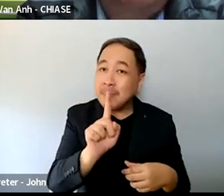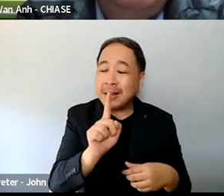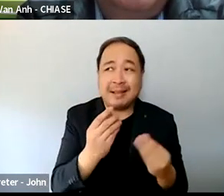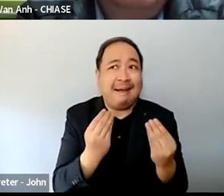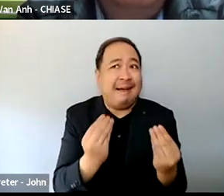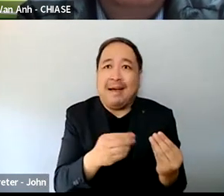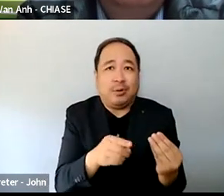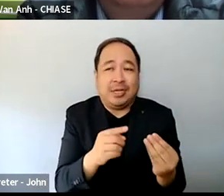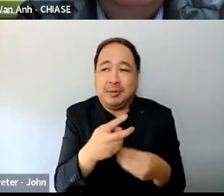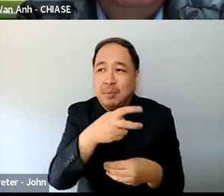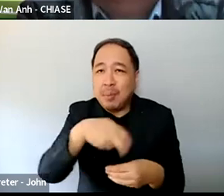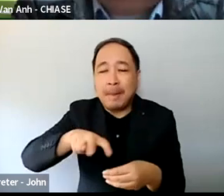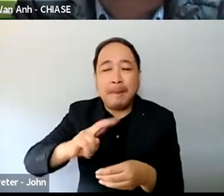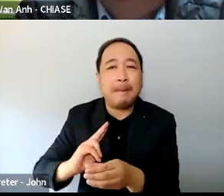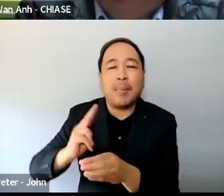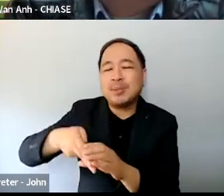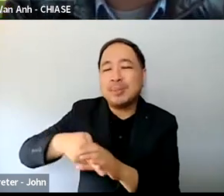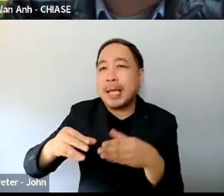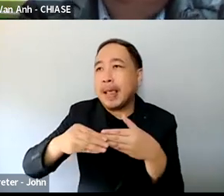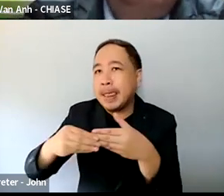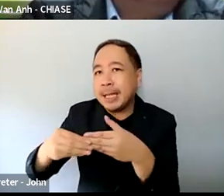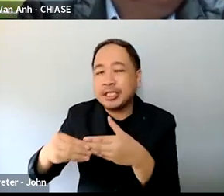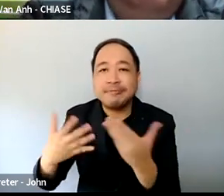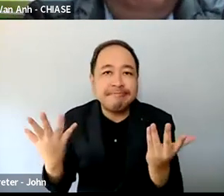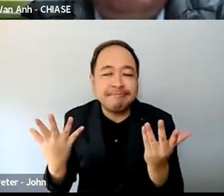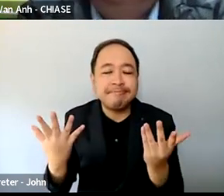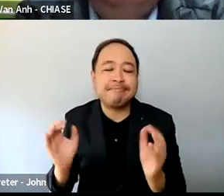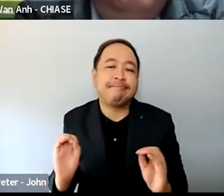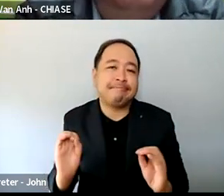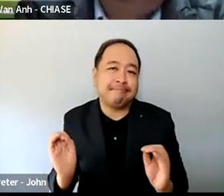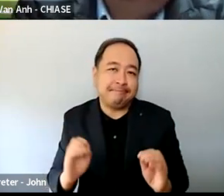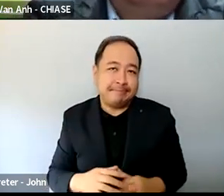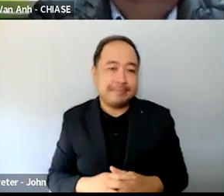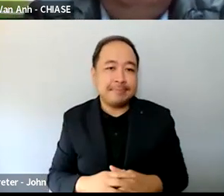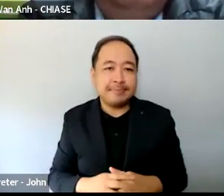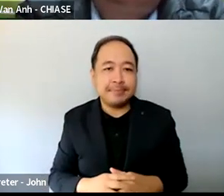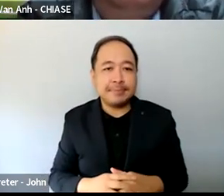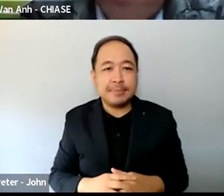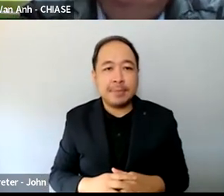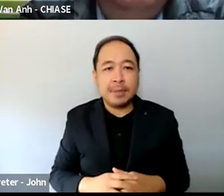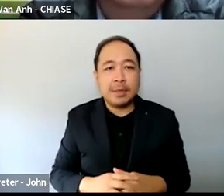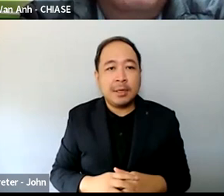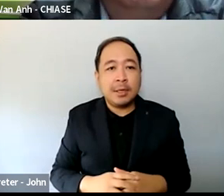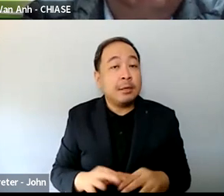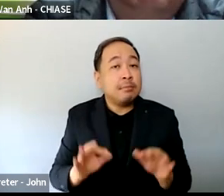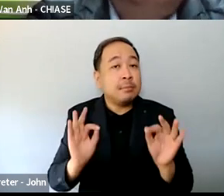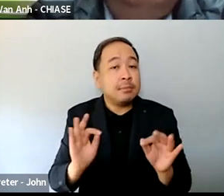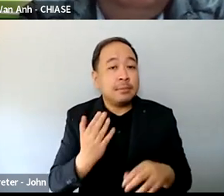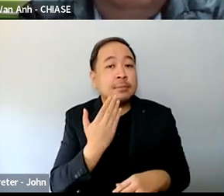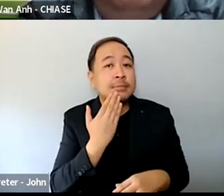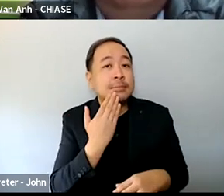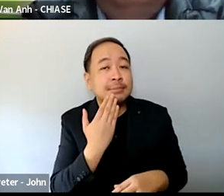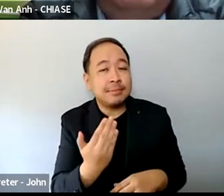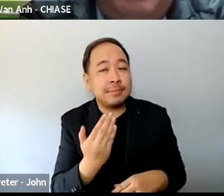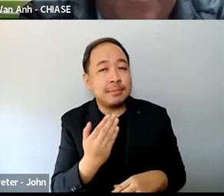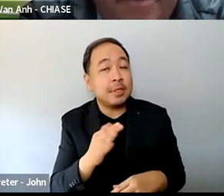leadership of women. Okay. Thank you very much. It's basically what you were sharing, that when we talked